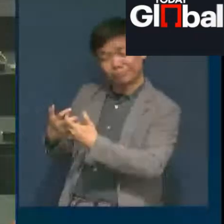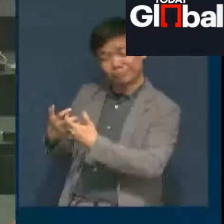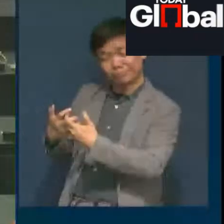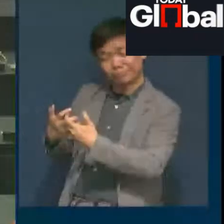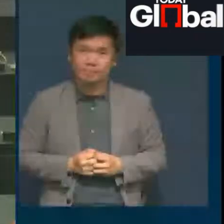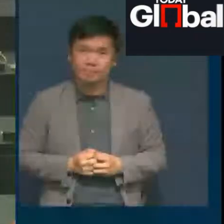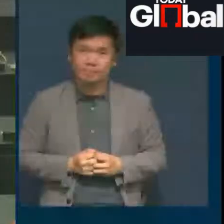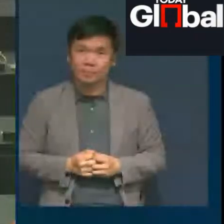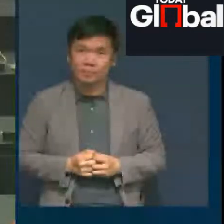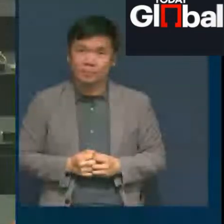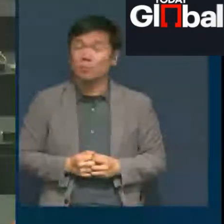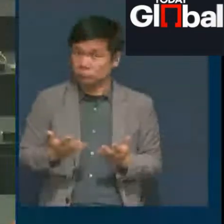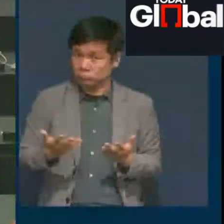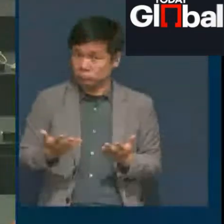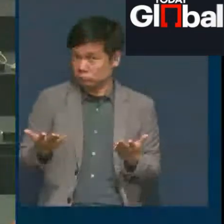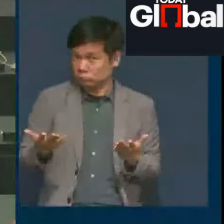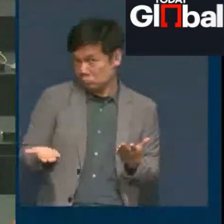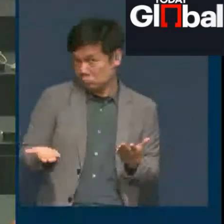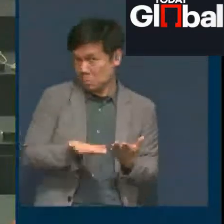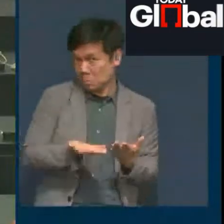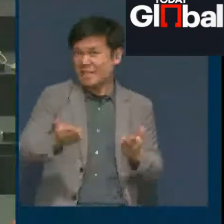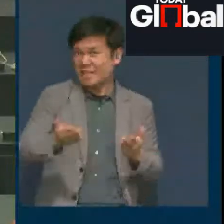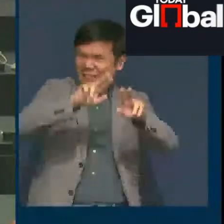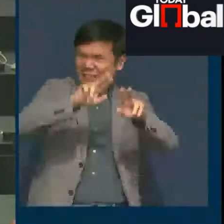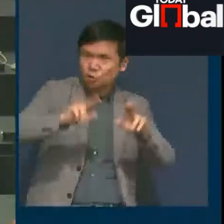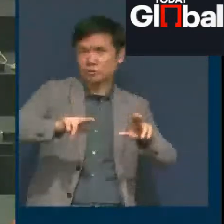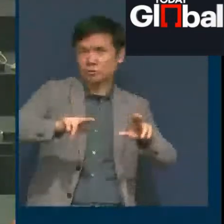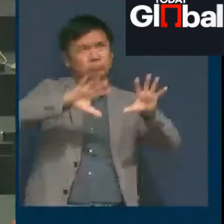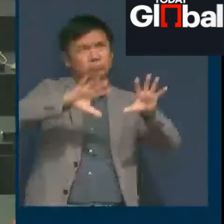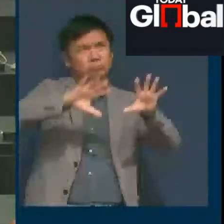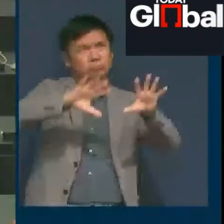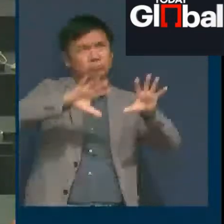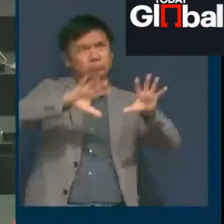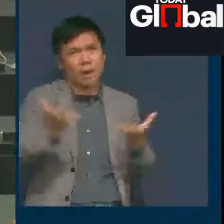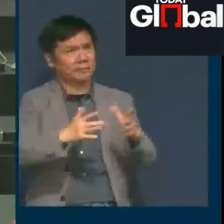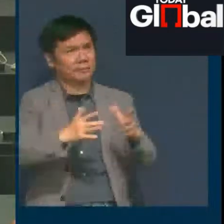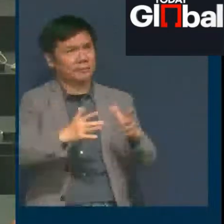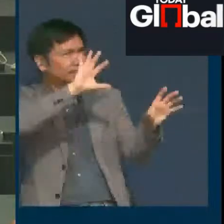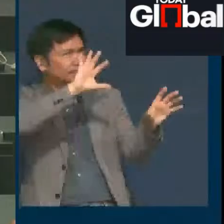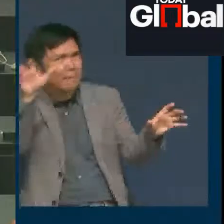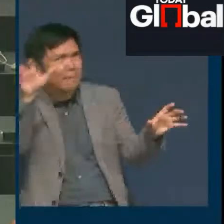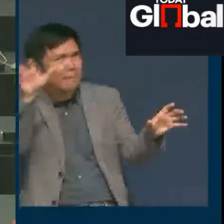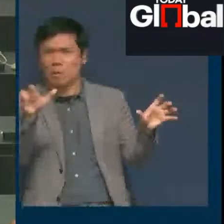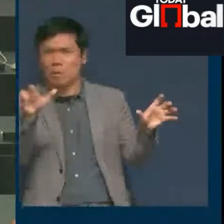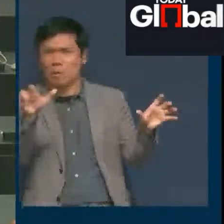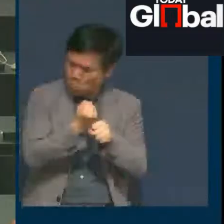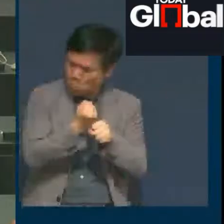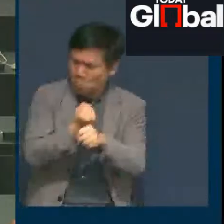in international and regional initiatives. We participated in